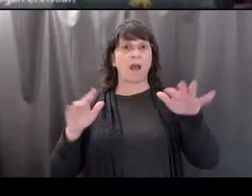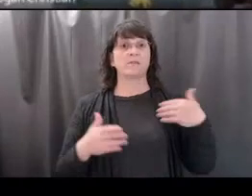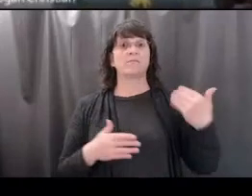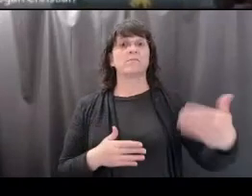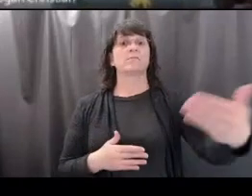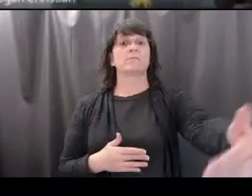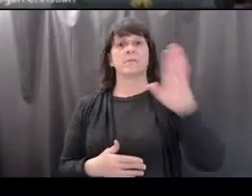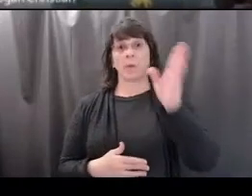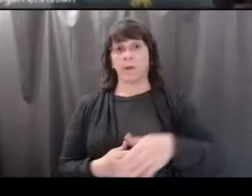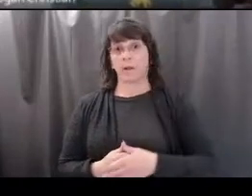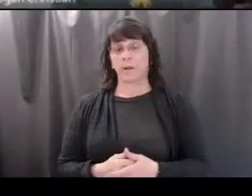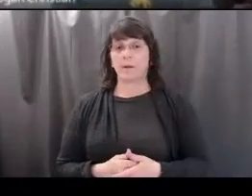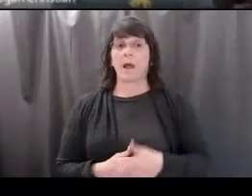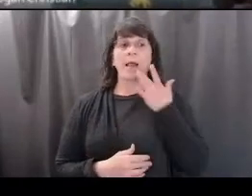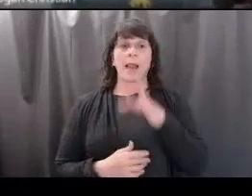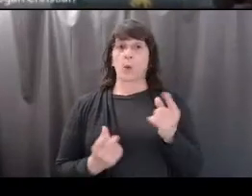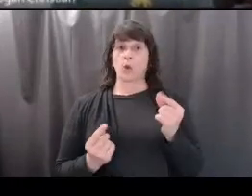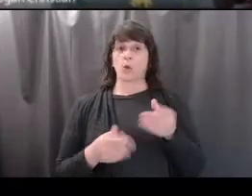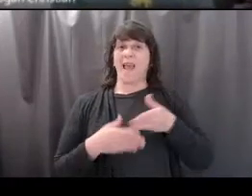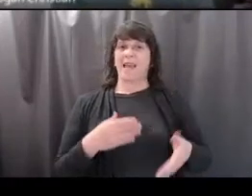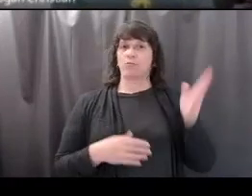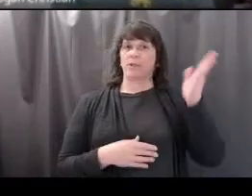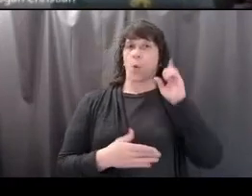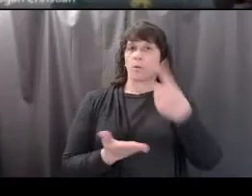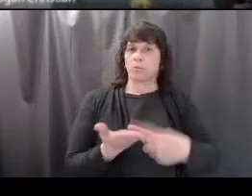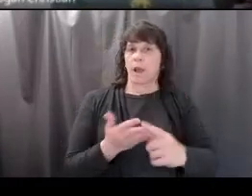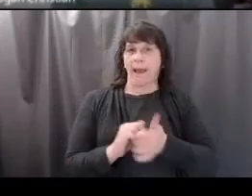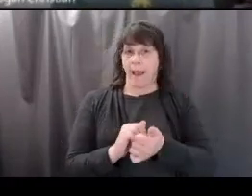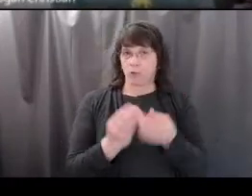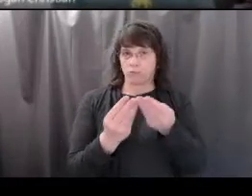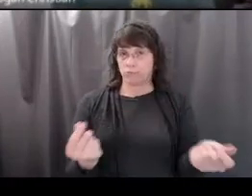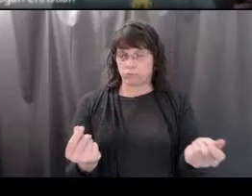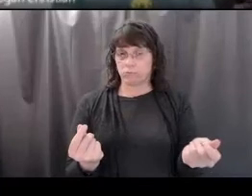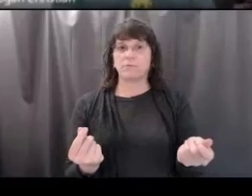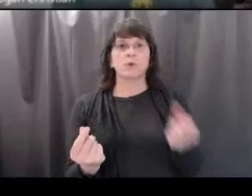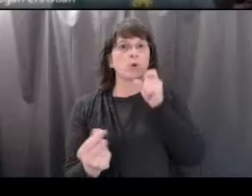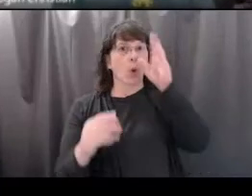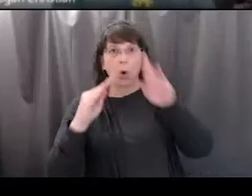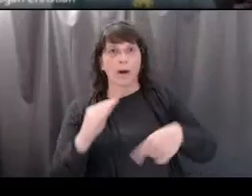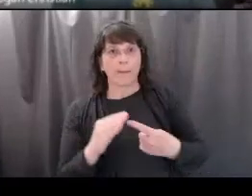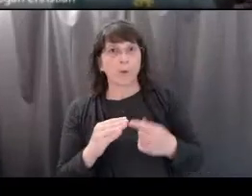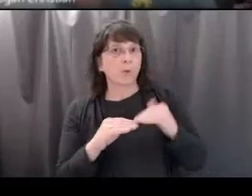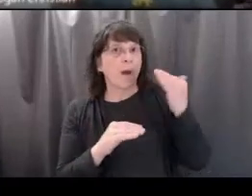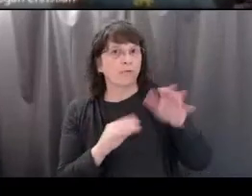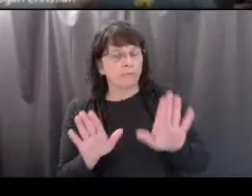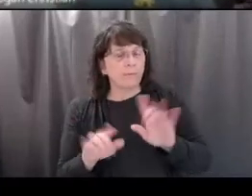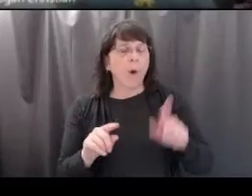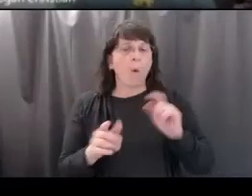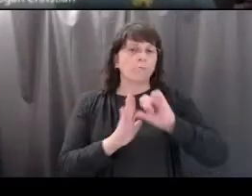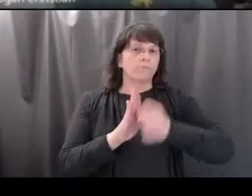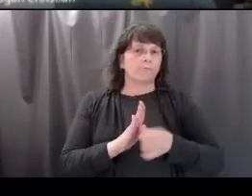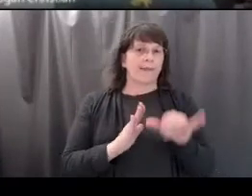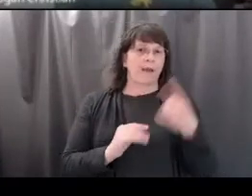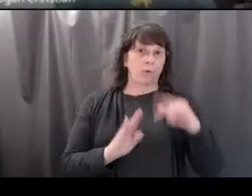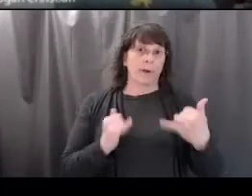going to be some things we can do at the end of this presentation to address some of these things. So don't worry about it too much. We just wanted to highlight this